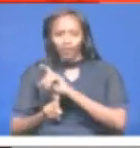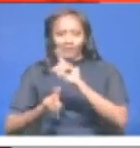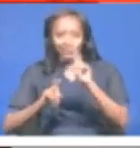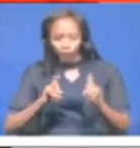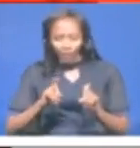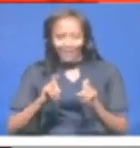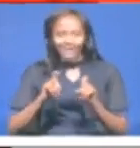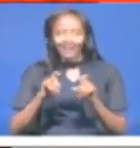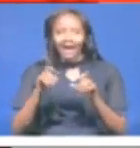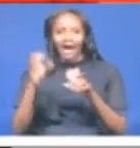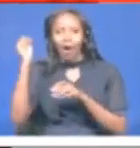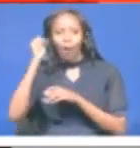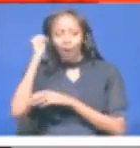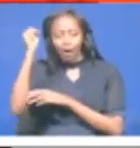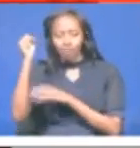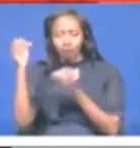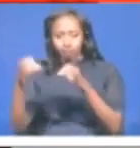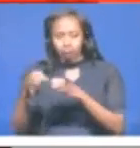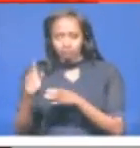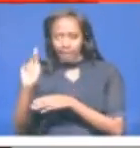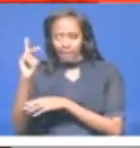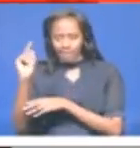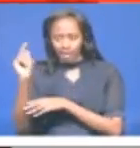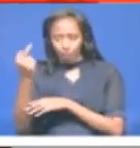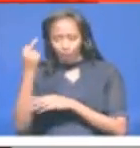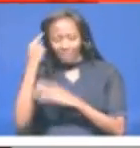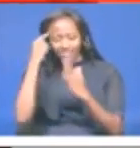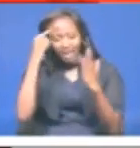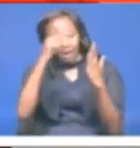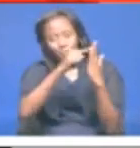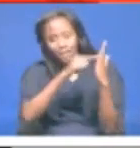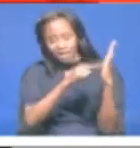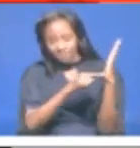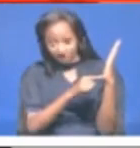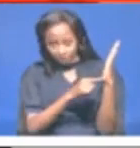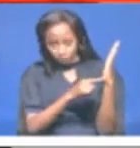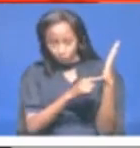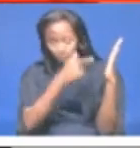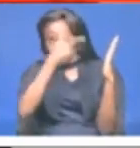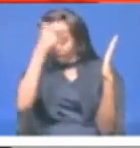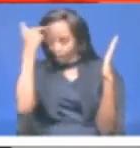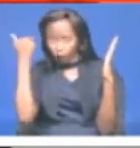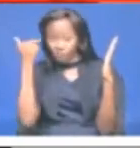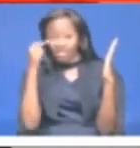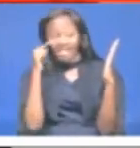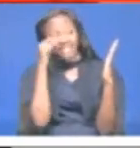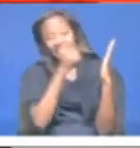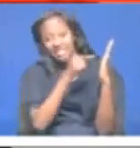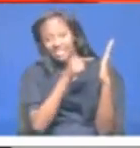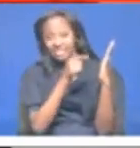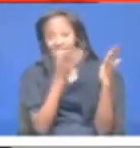the Kenya Kwanza manifesto, because that is the basis upon which we were elected.